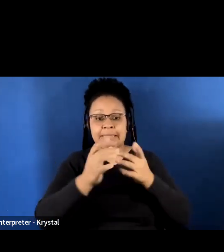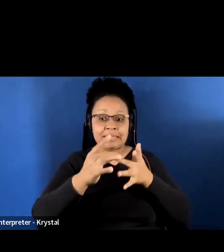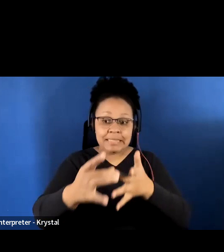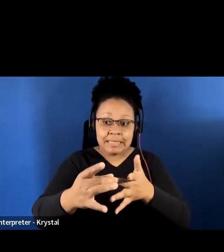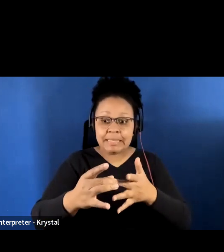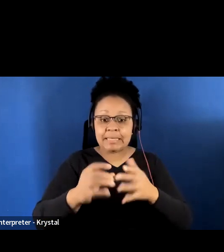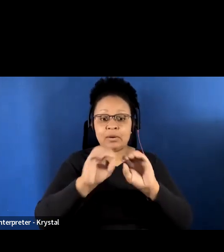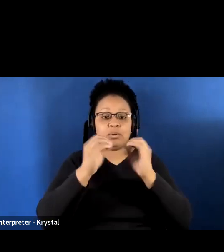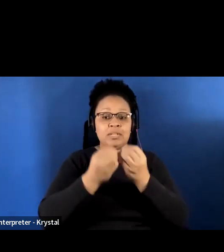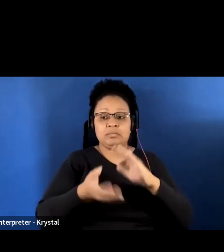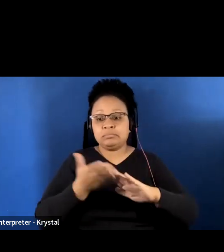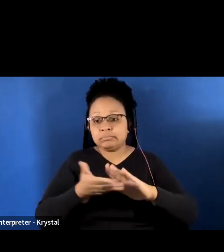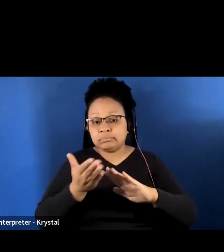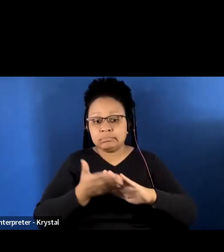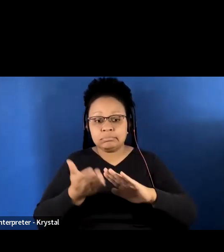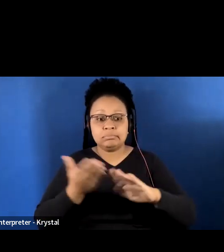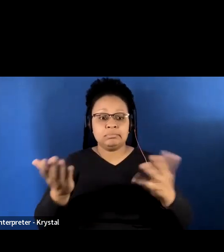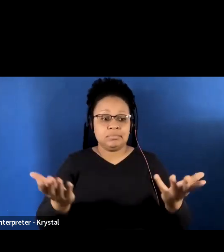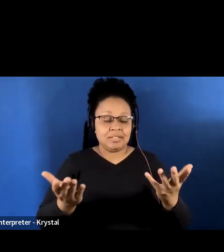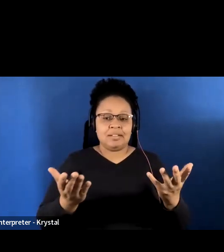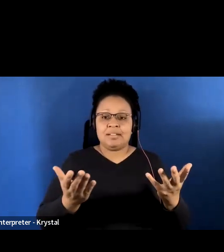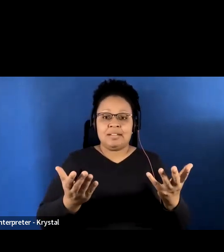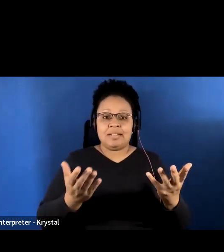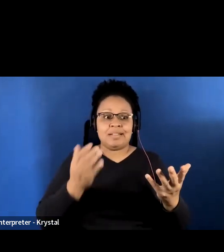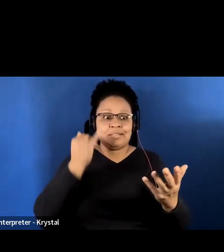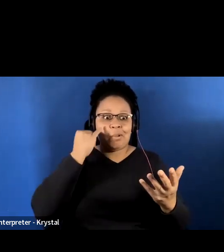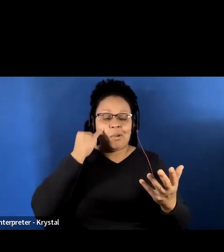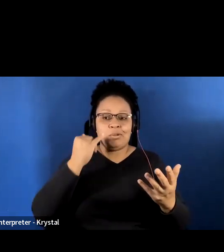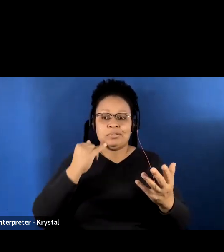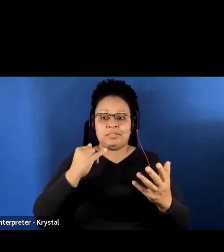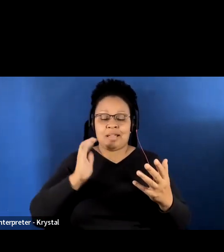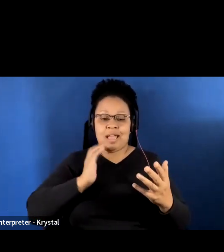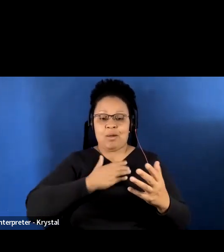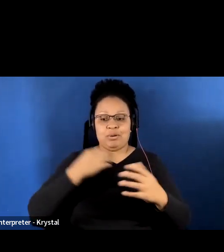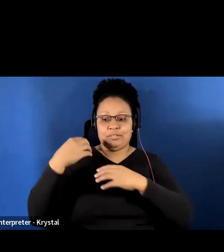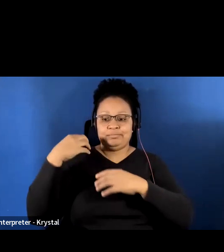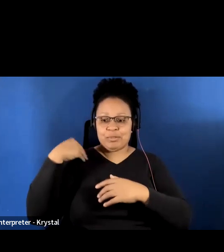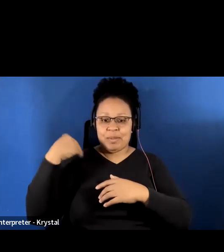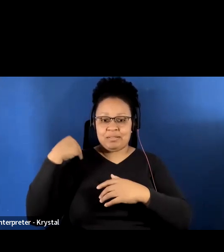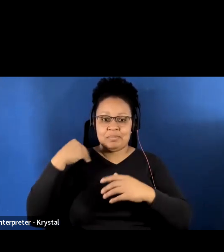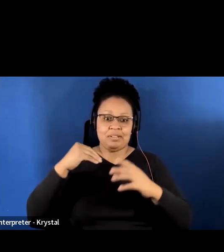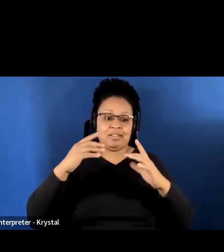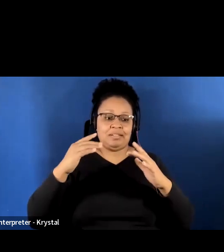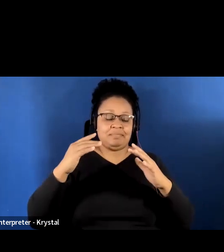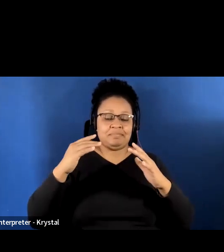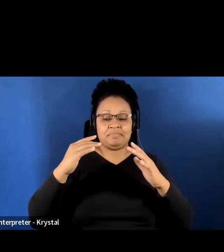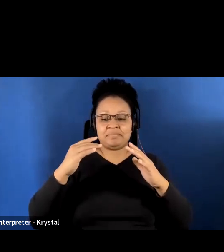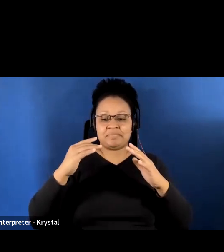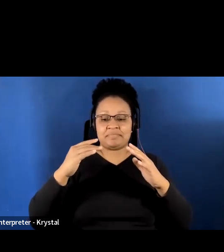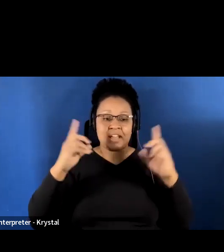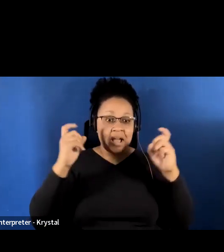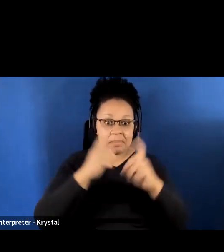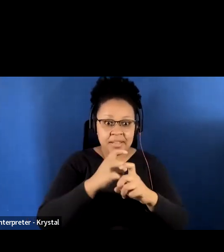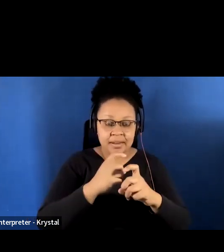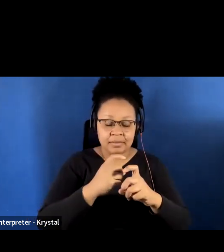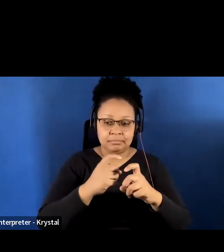organizations, as if being in a leadership role wasn't complex enough, right? So let's go on this journey together.